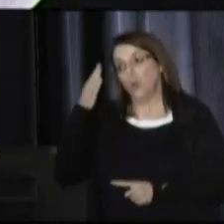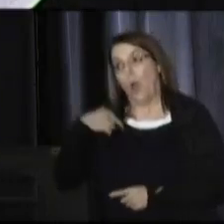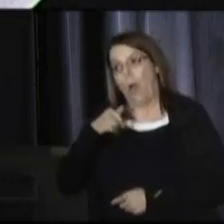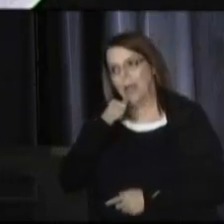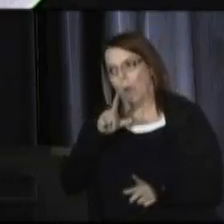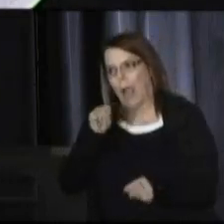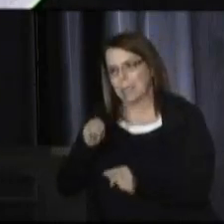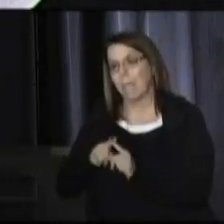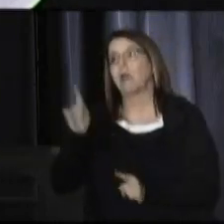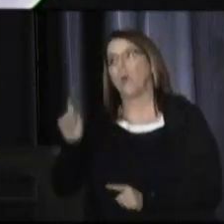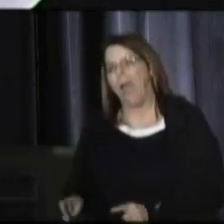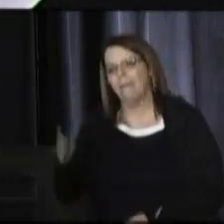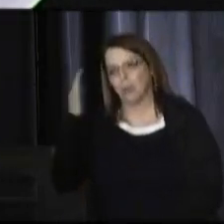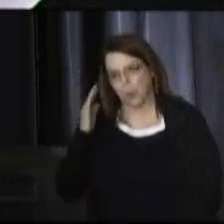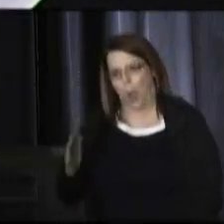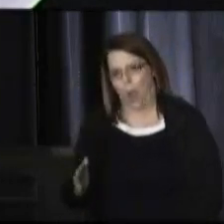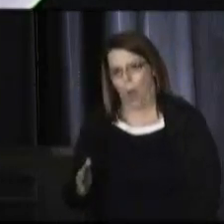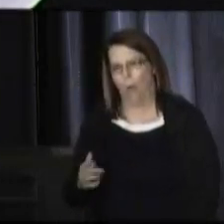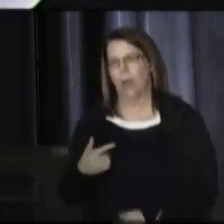flying open at once.